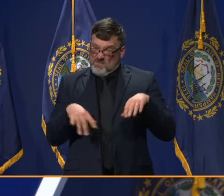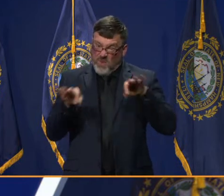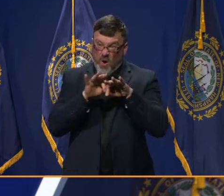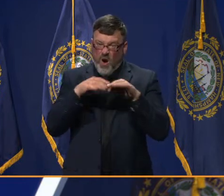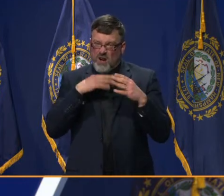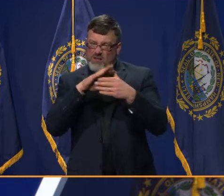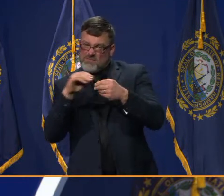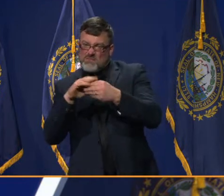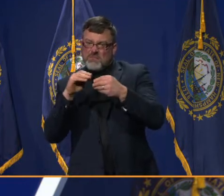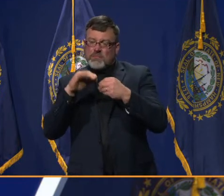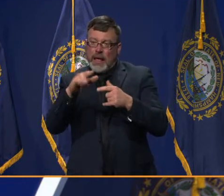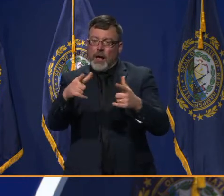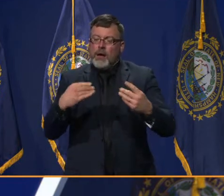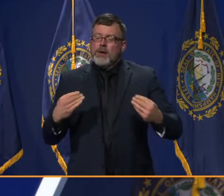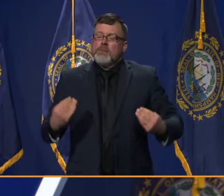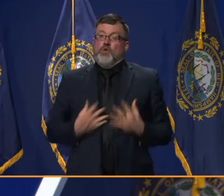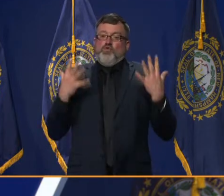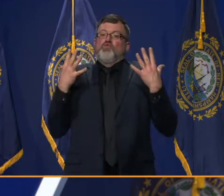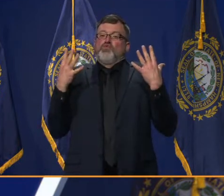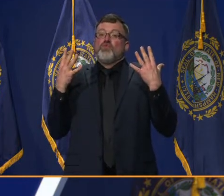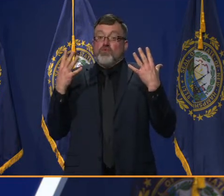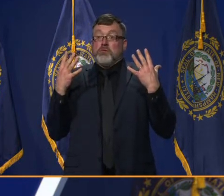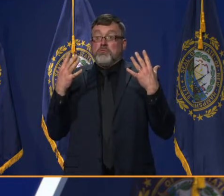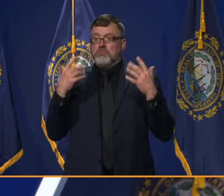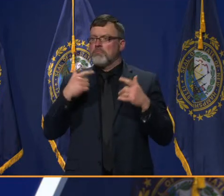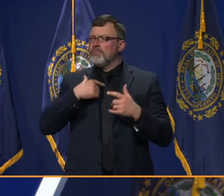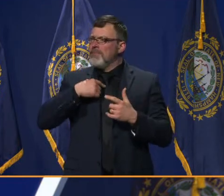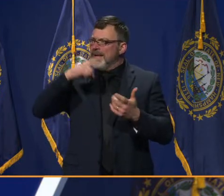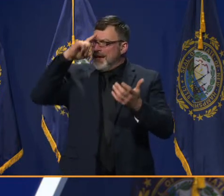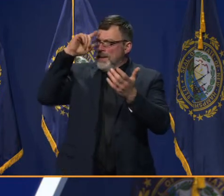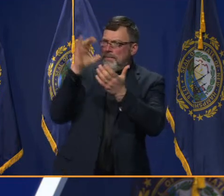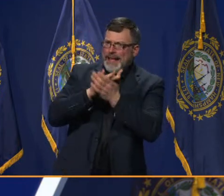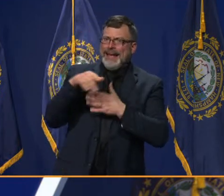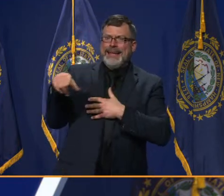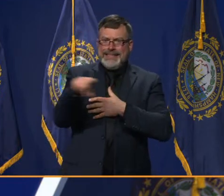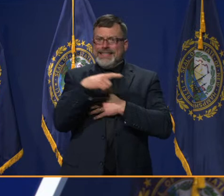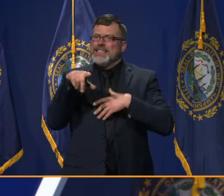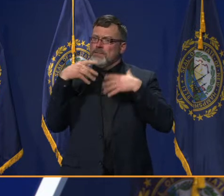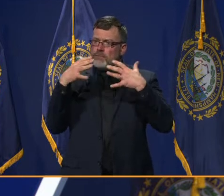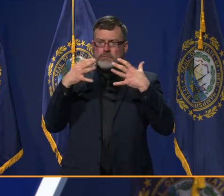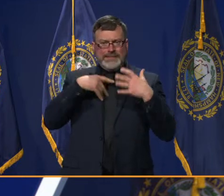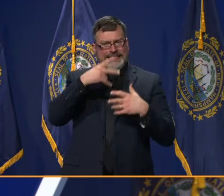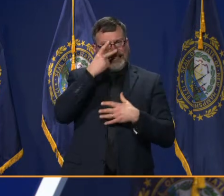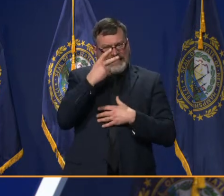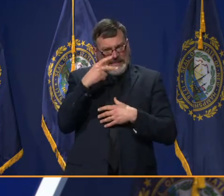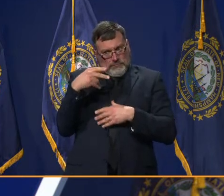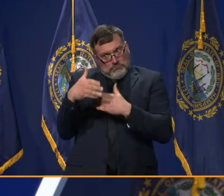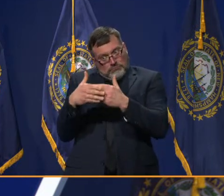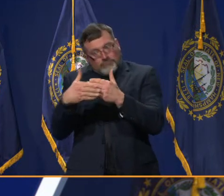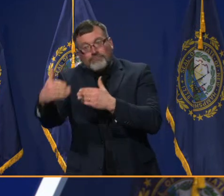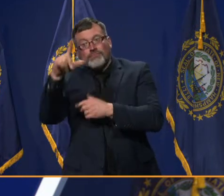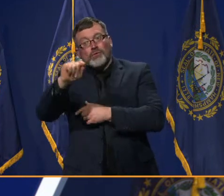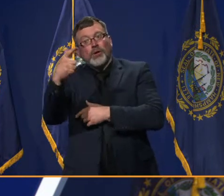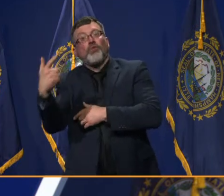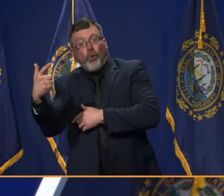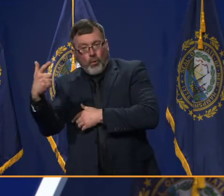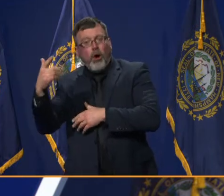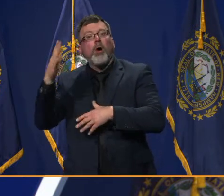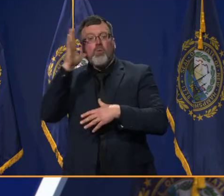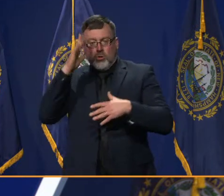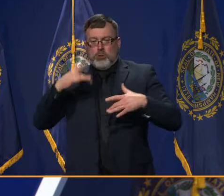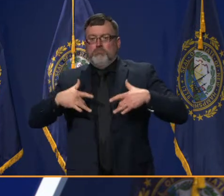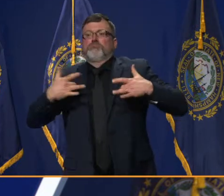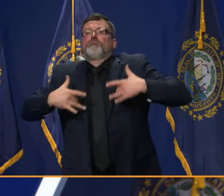And I believe that at the heart of the change that we all want to see in 2021 lies the need to be positive, to be uplifting, to lead by